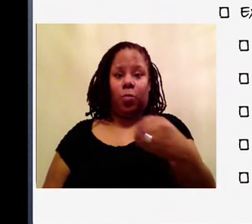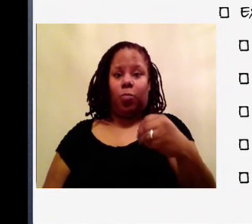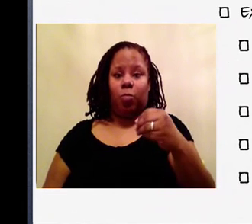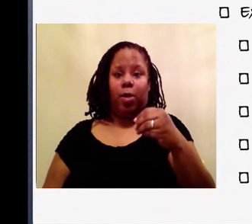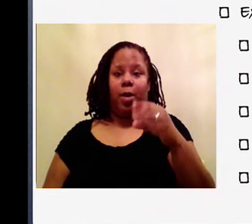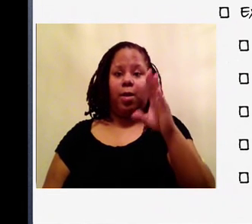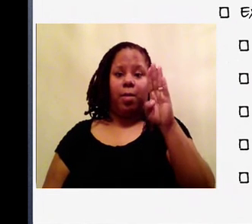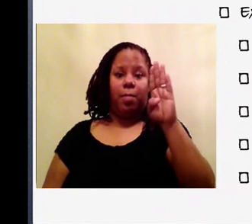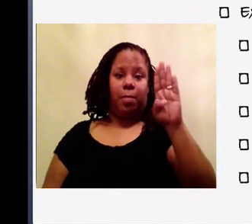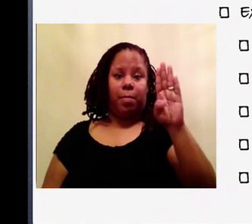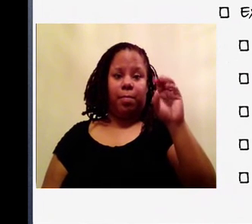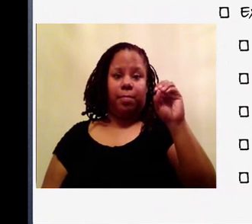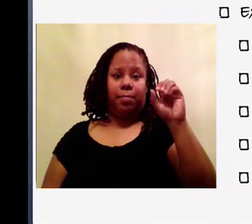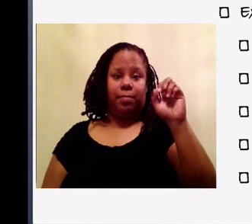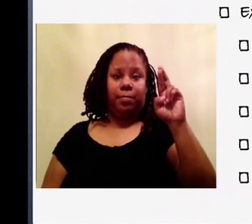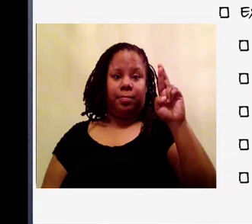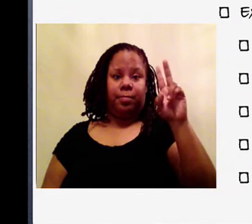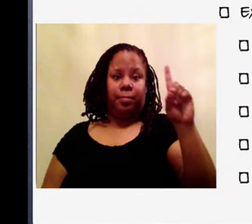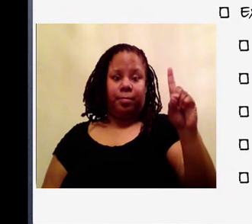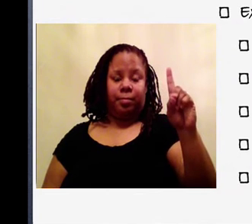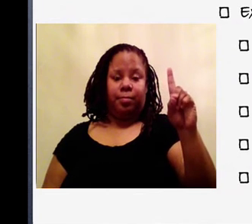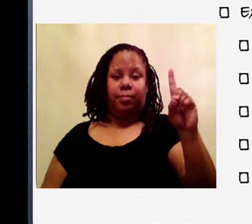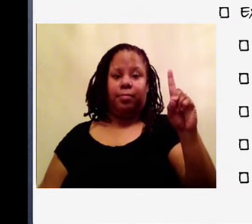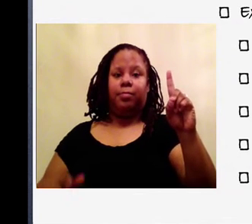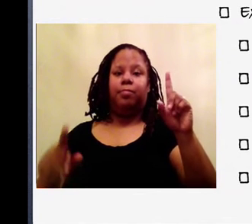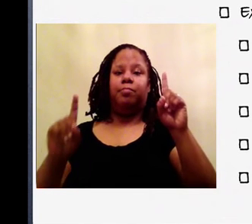DCL : 1, width.